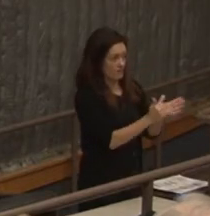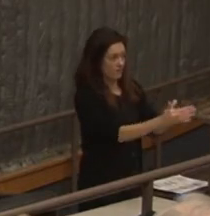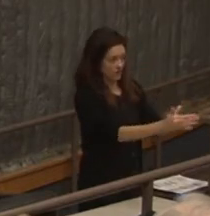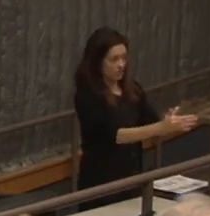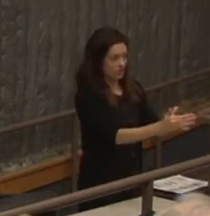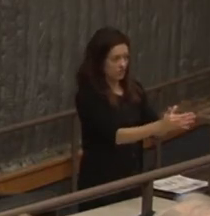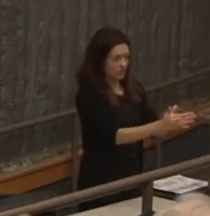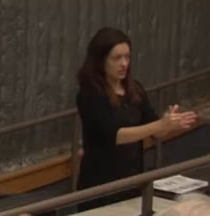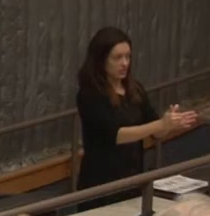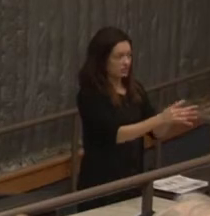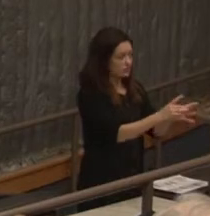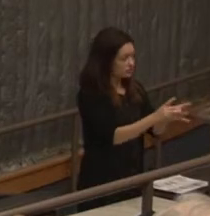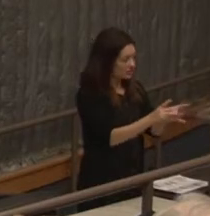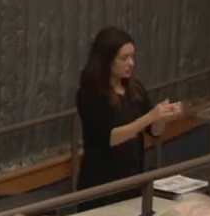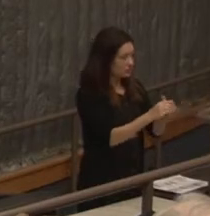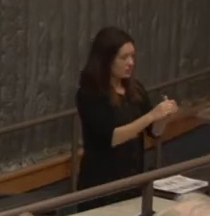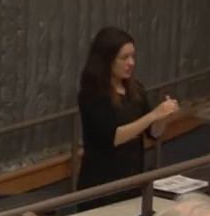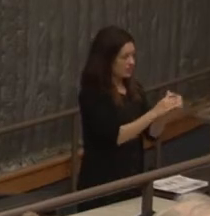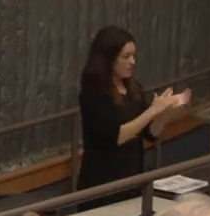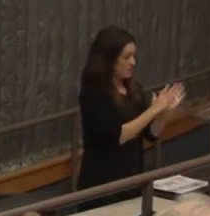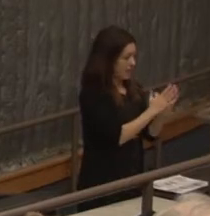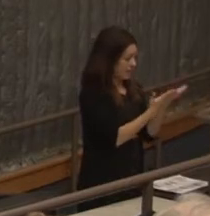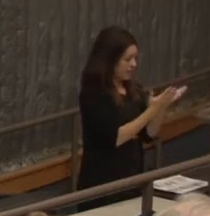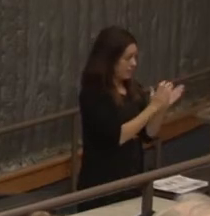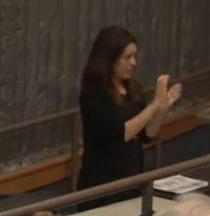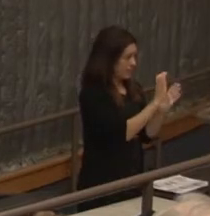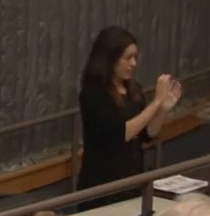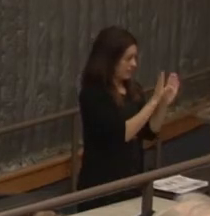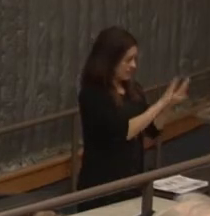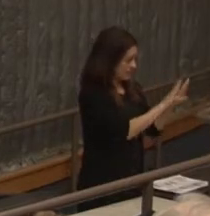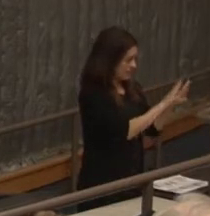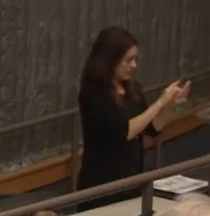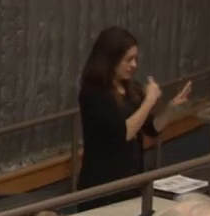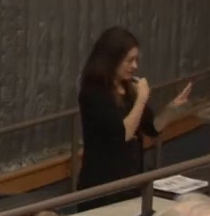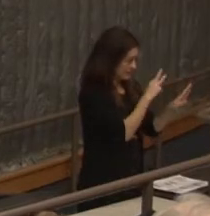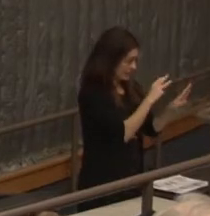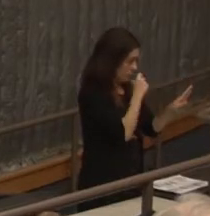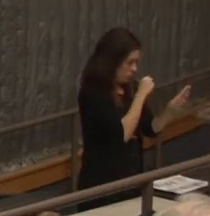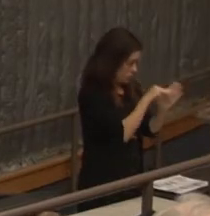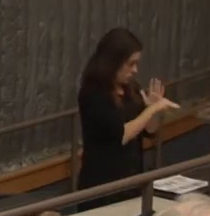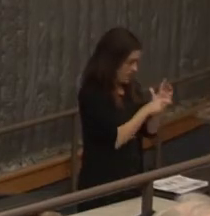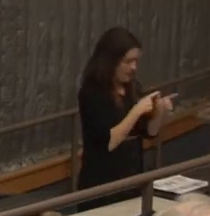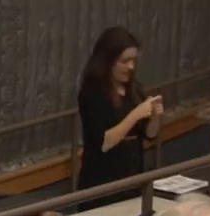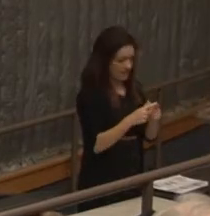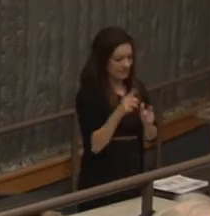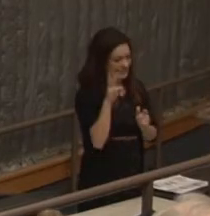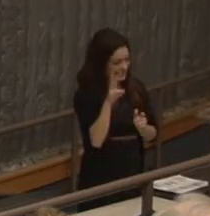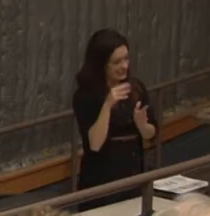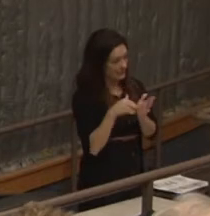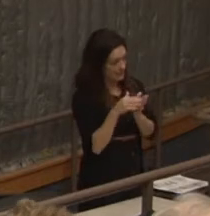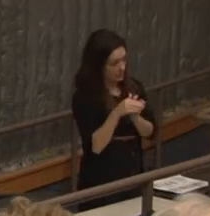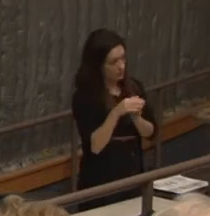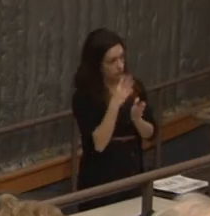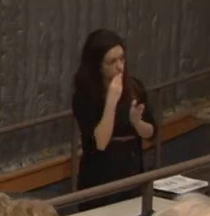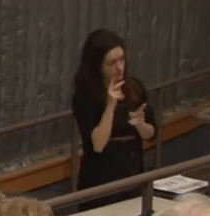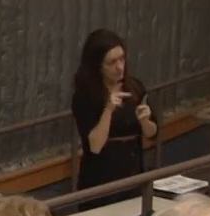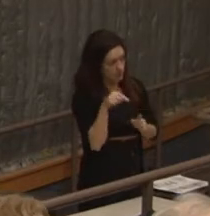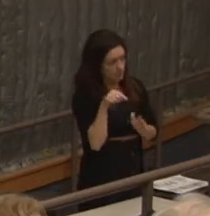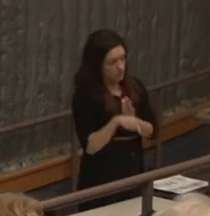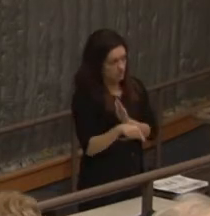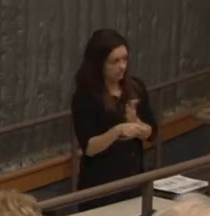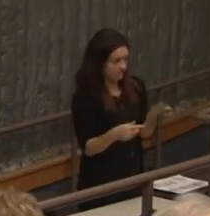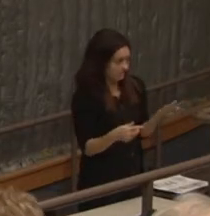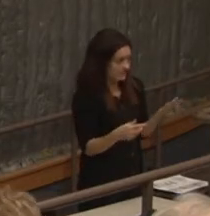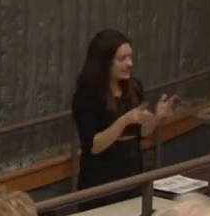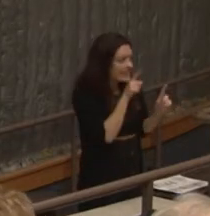between the commandment not to murder and the fact that 6 million Jews were murdered? Again, if you ask me the answer for the answer to that, I don't know the